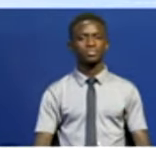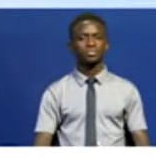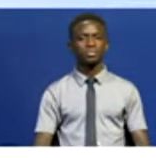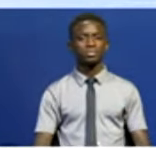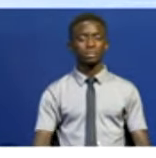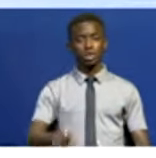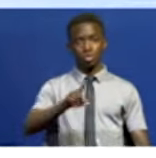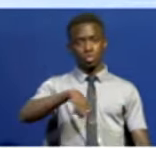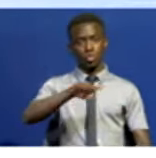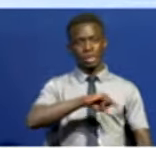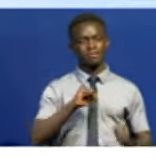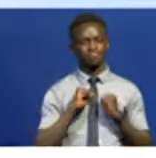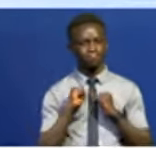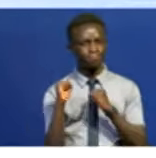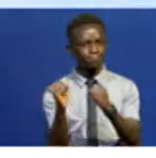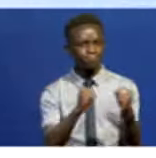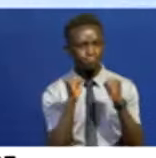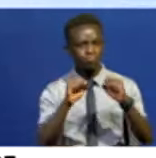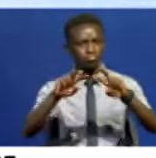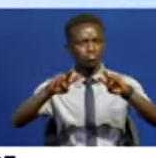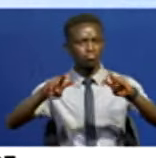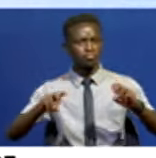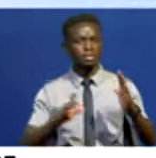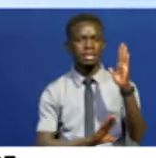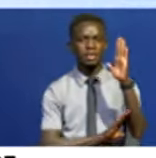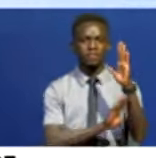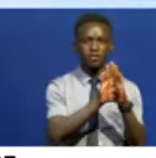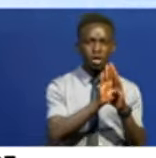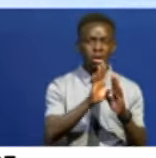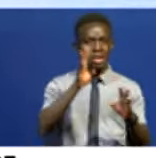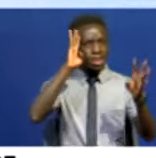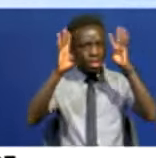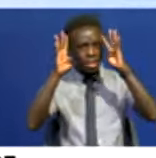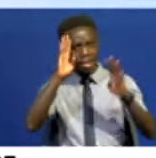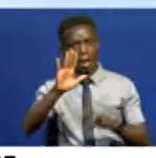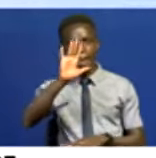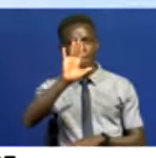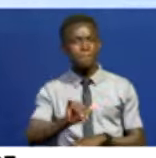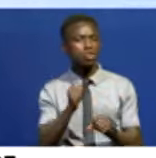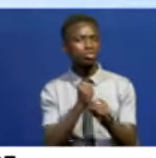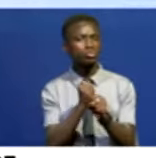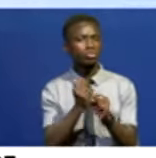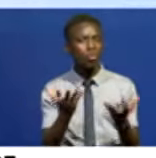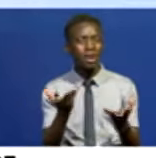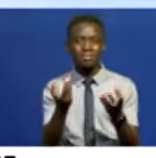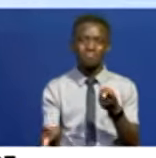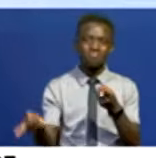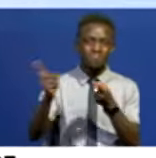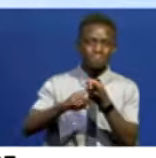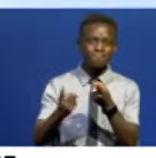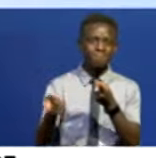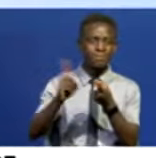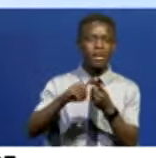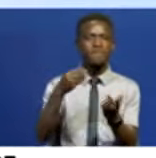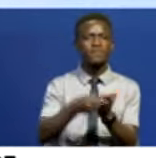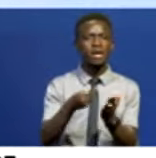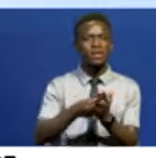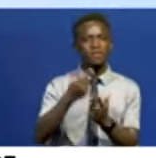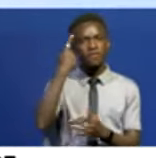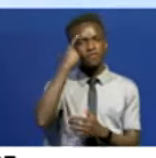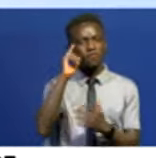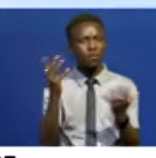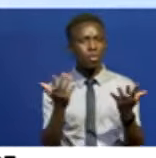We will strengthen research, development, and innovation by increasing financing for clinical trials at the Kenya